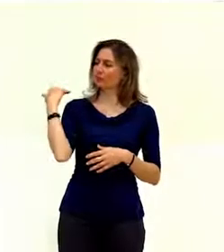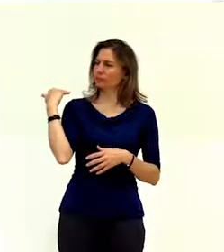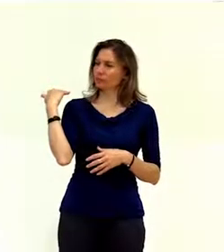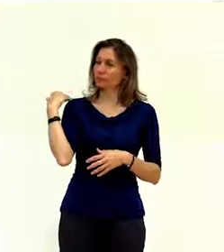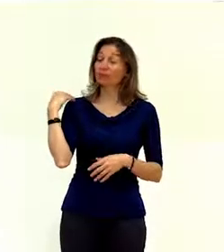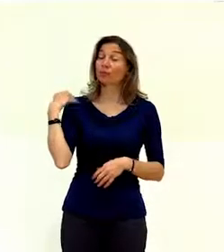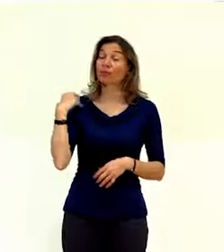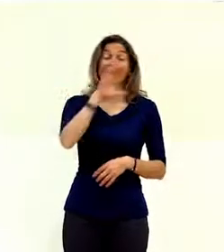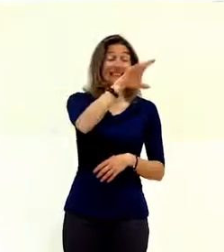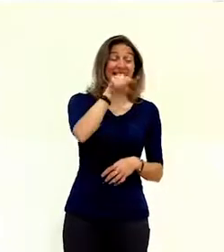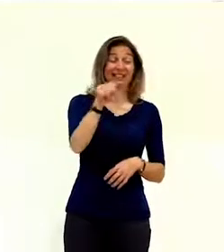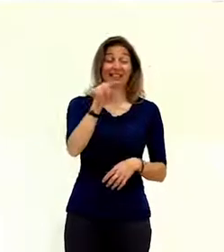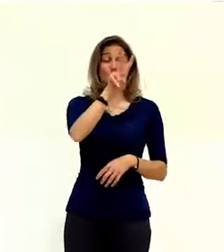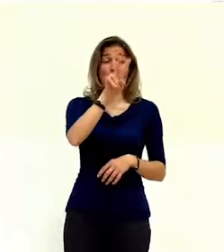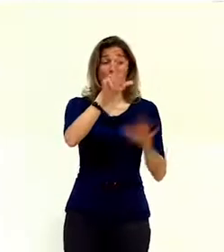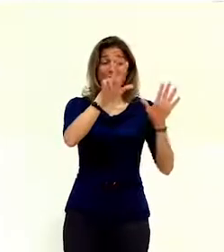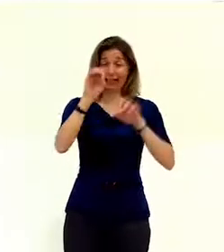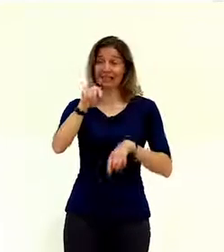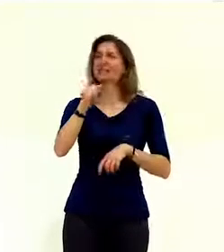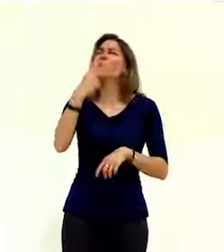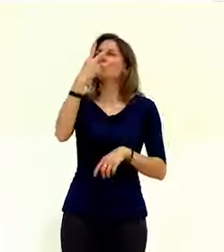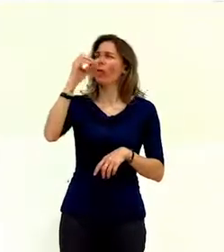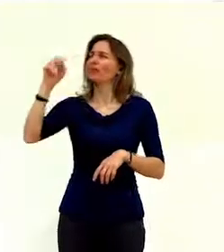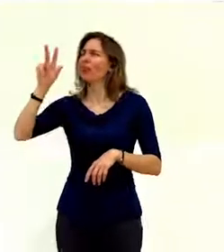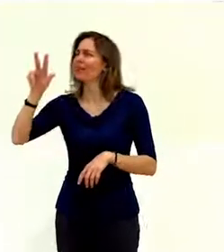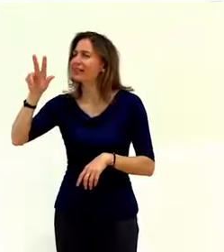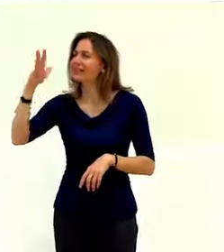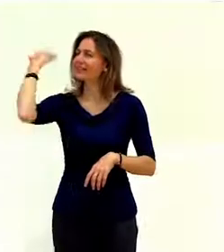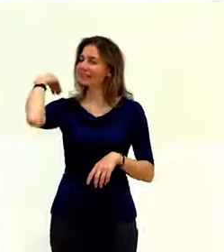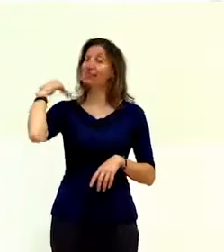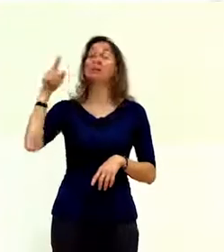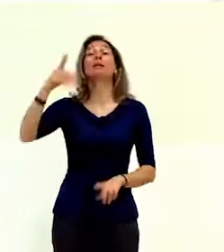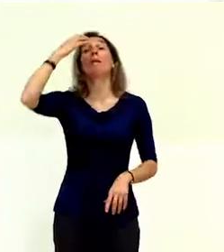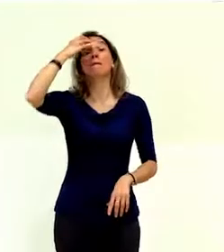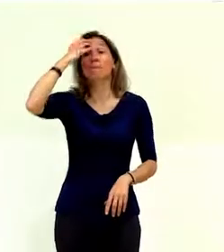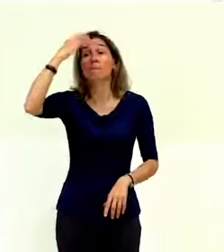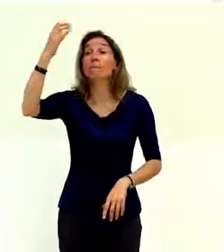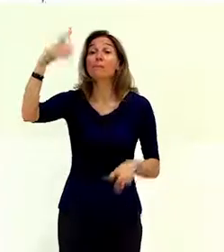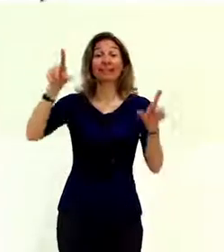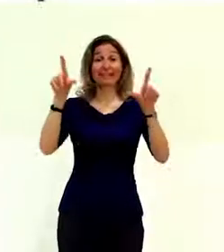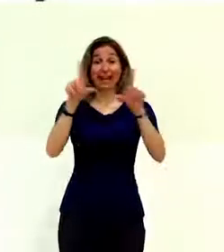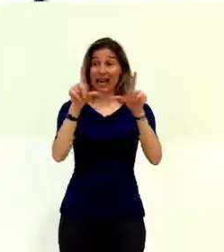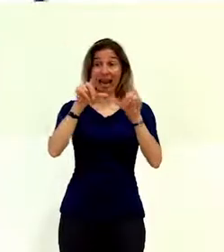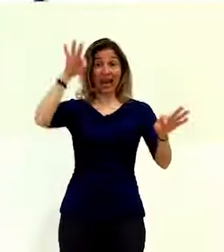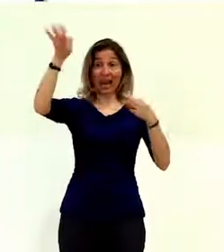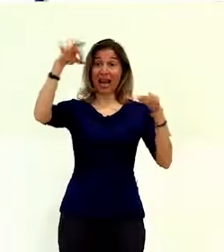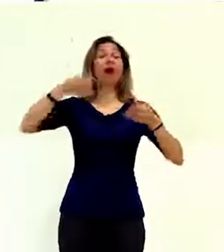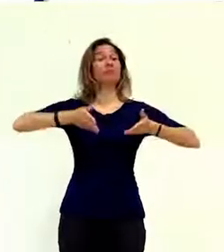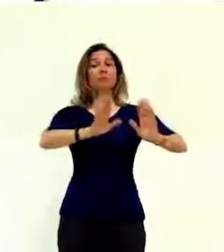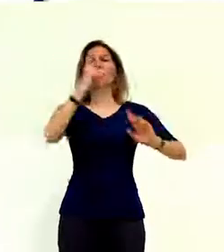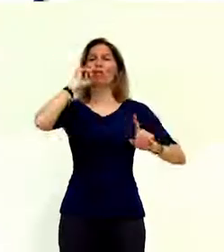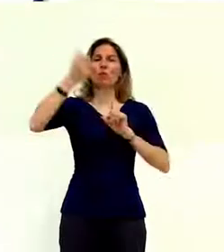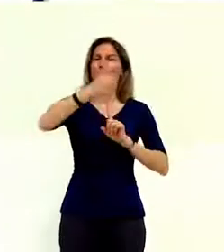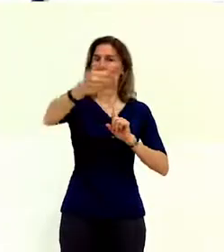280 that was decided in 2003. It's a public service license for regional transport